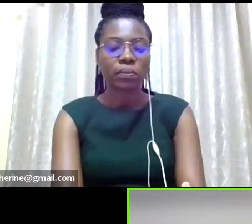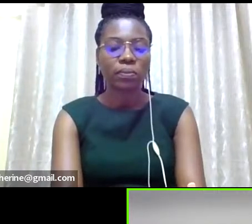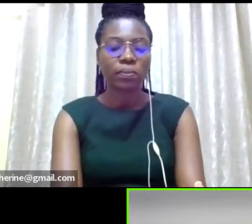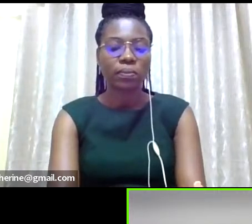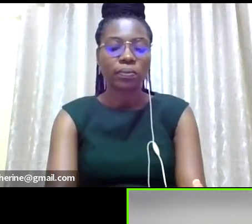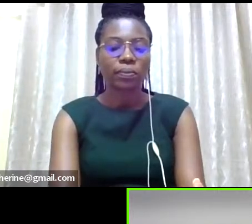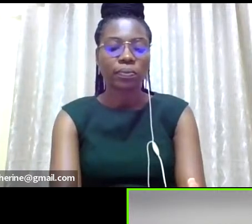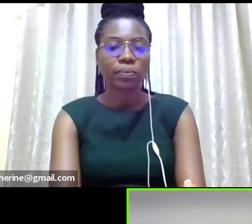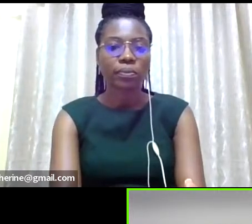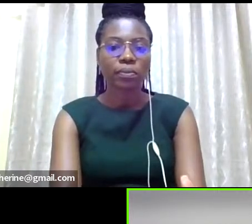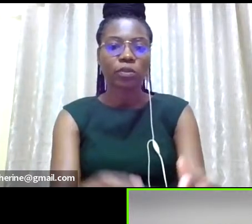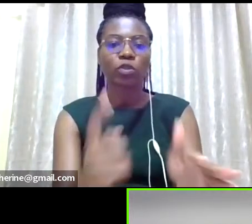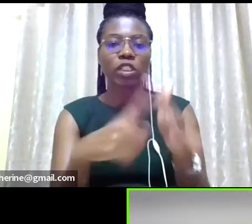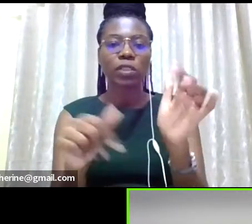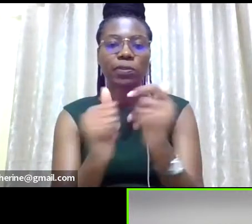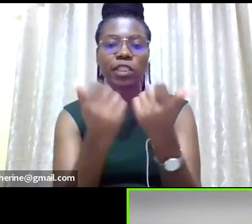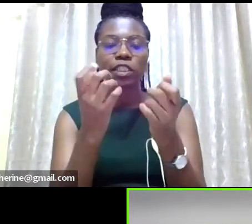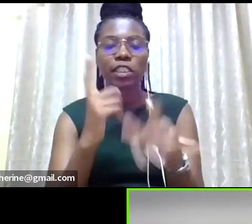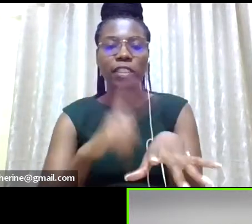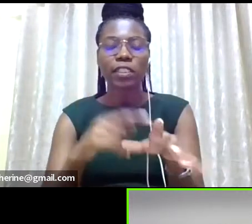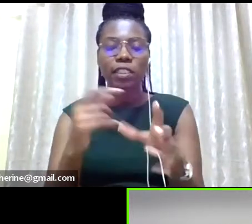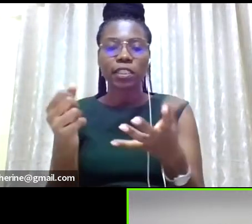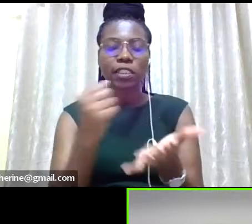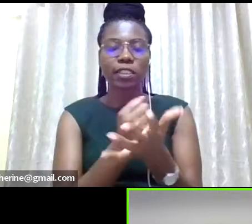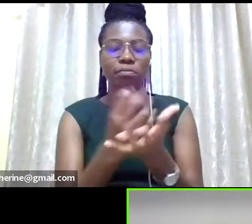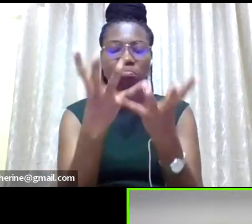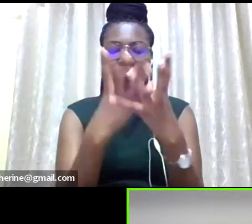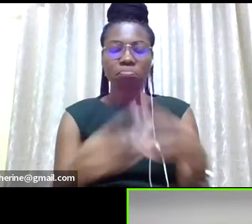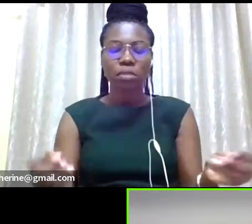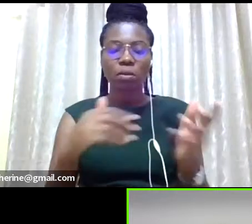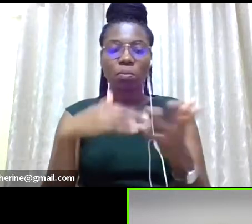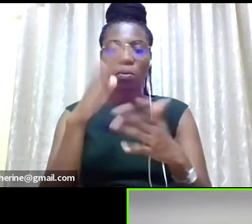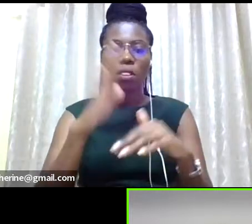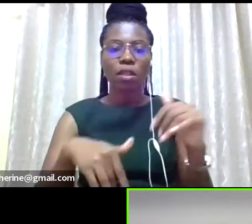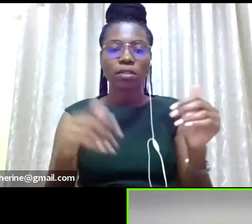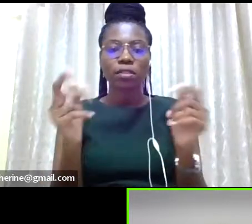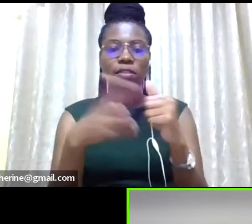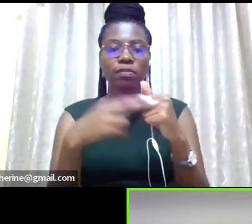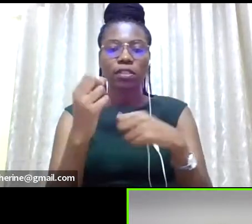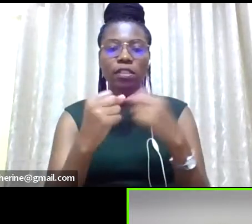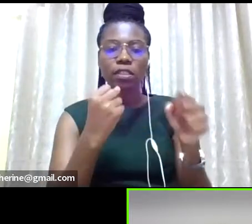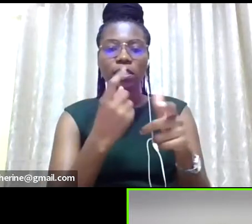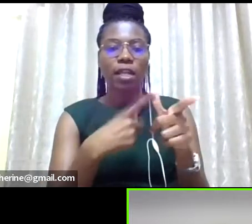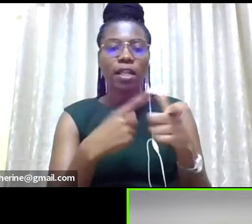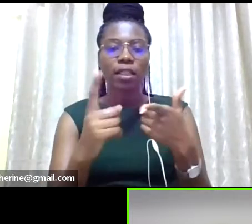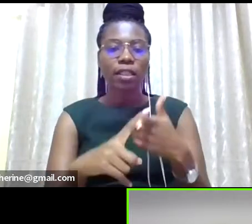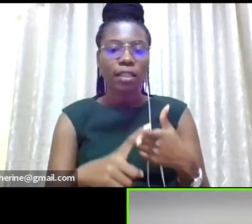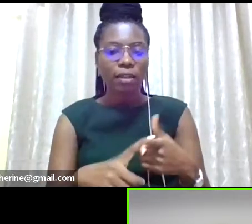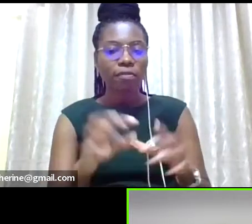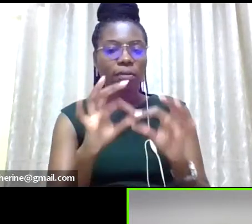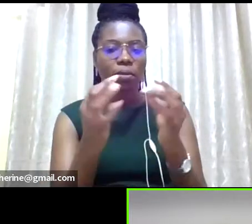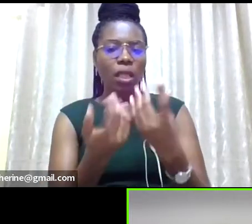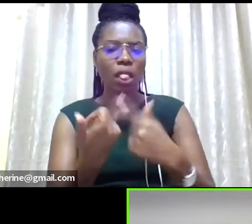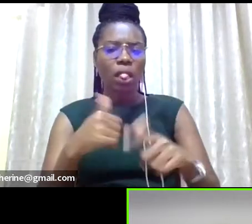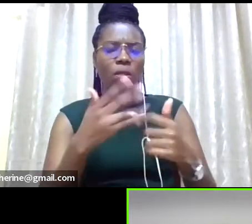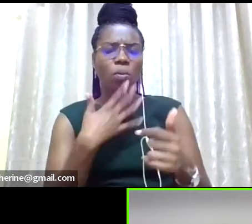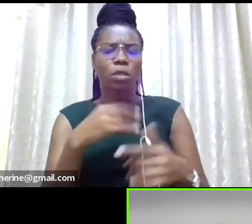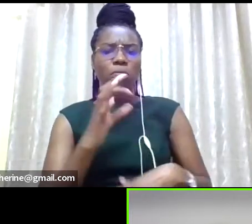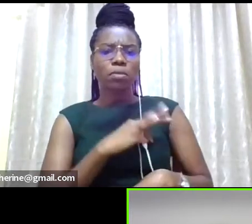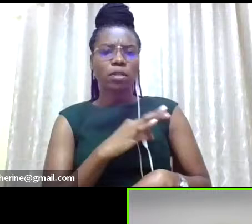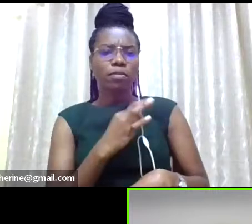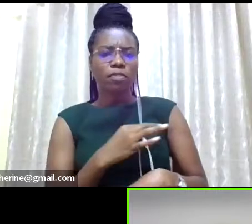Why? What happens when an employee disappears for more than 7 years and the family members appear for benefit claims such as group life and